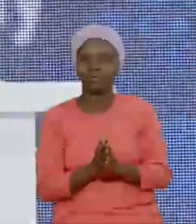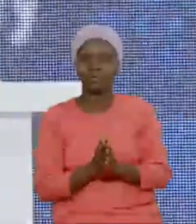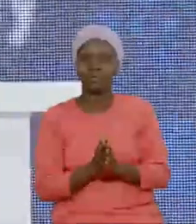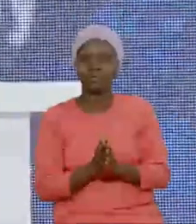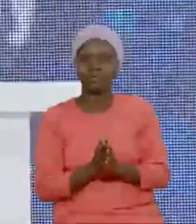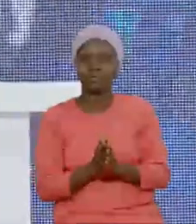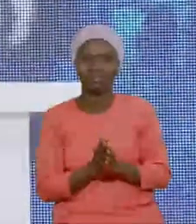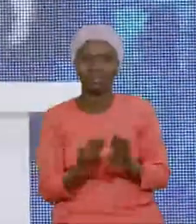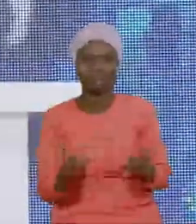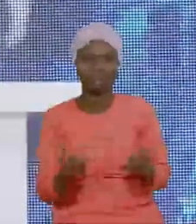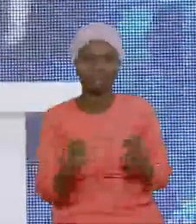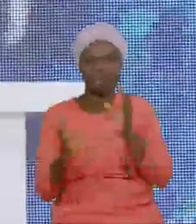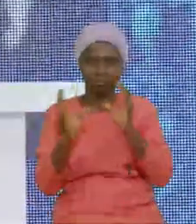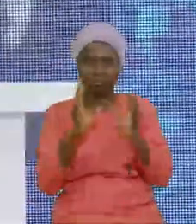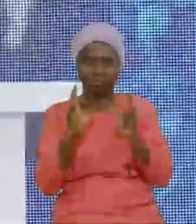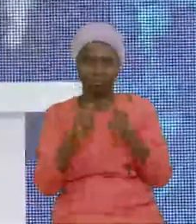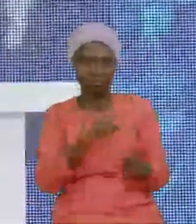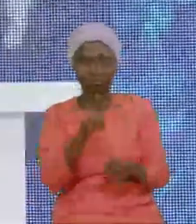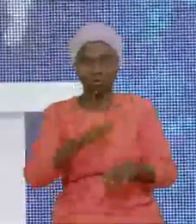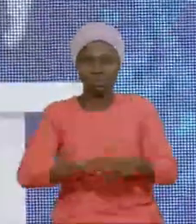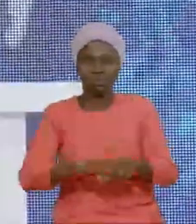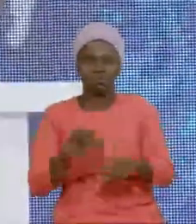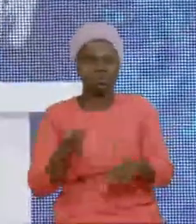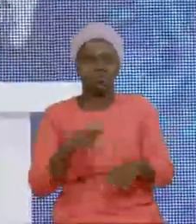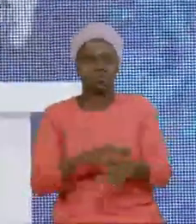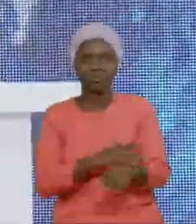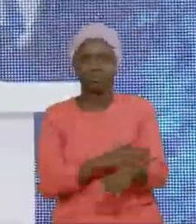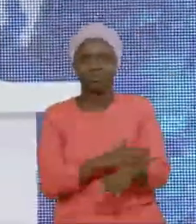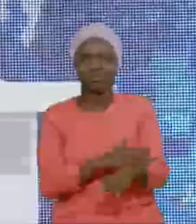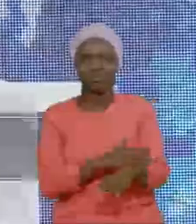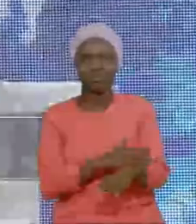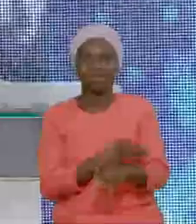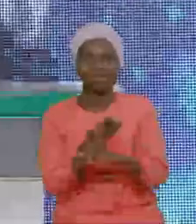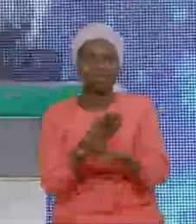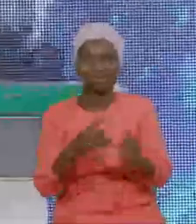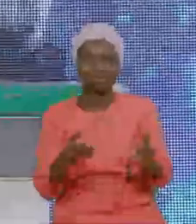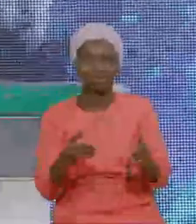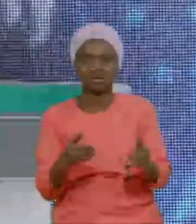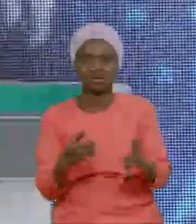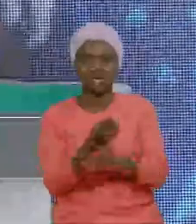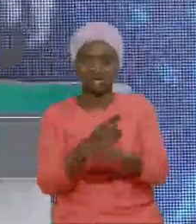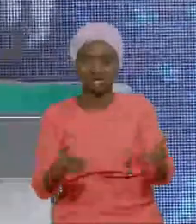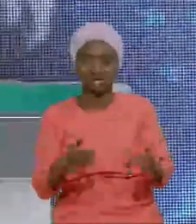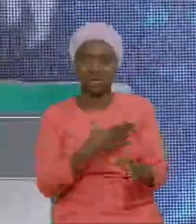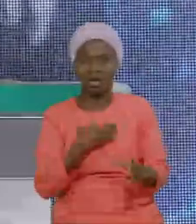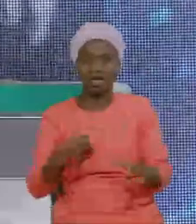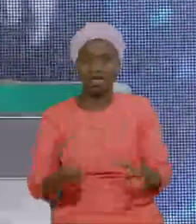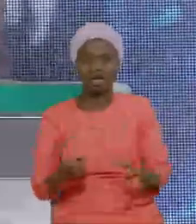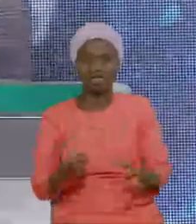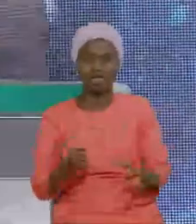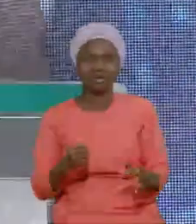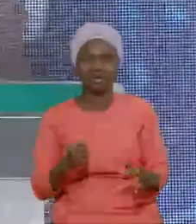I'm talking to you on the subject, delivered and destined to change the